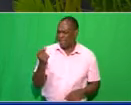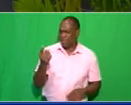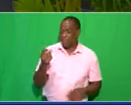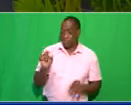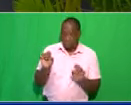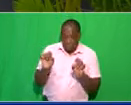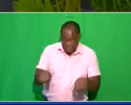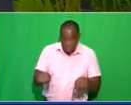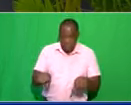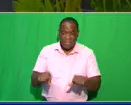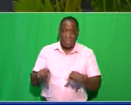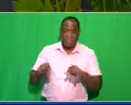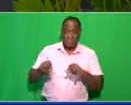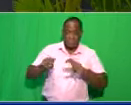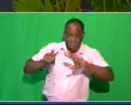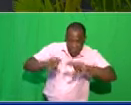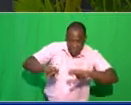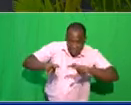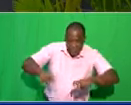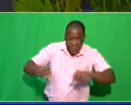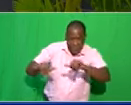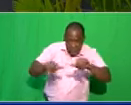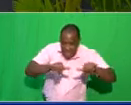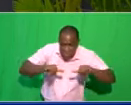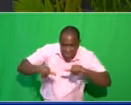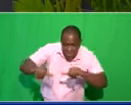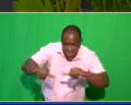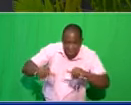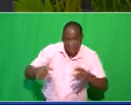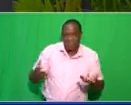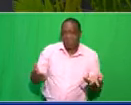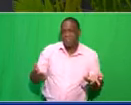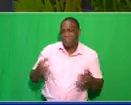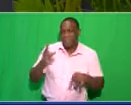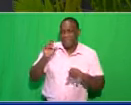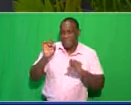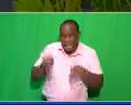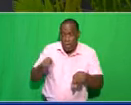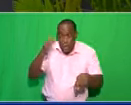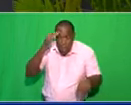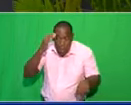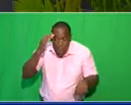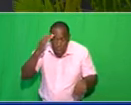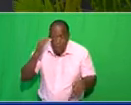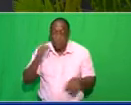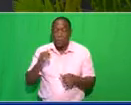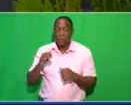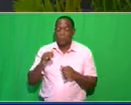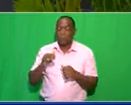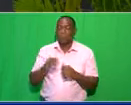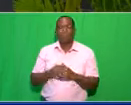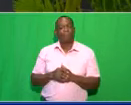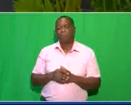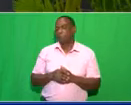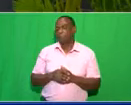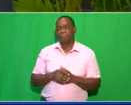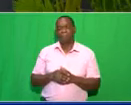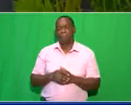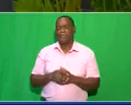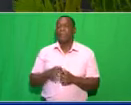that technical aspect, you'll understand why a number of countries are moving towards